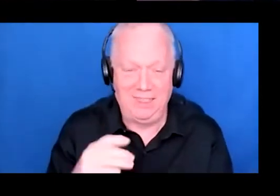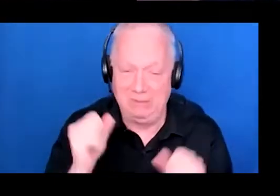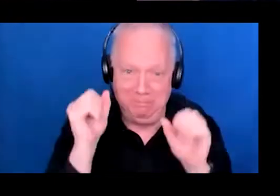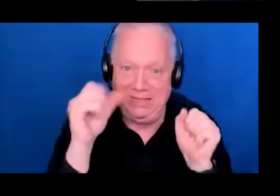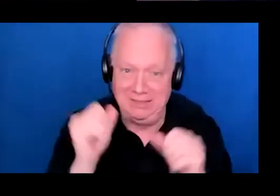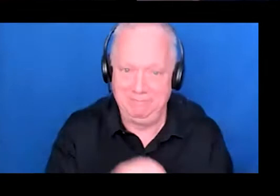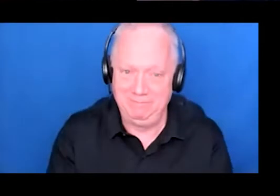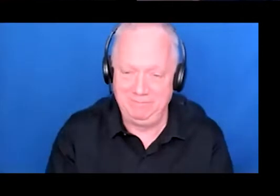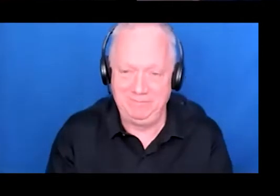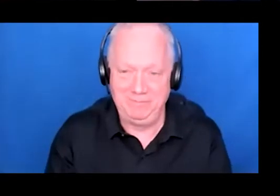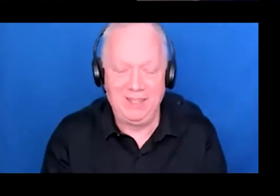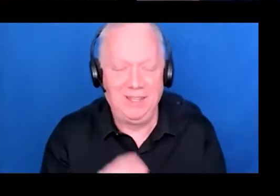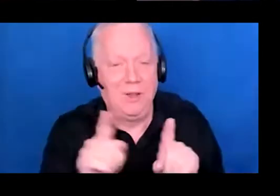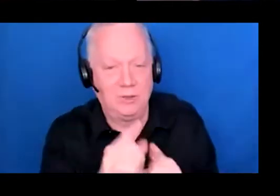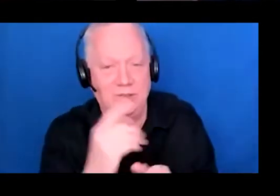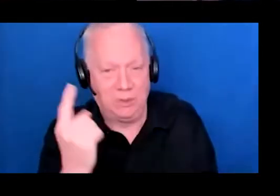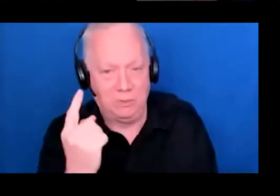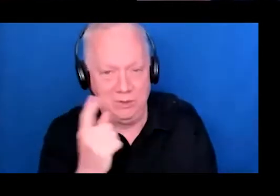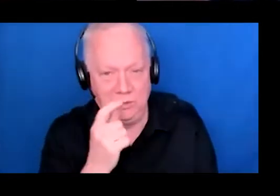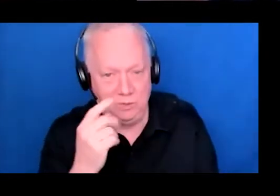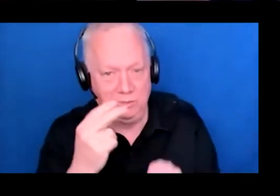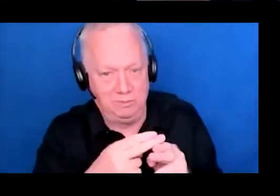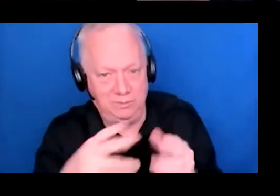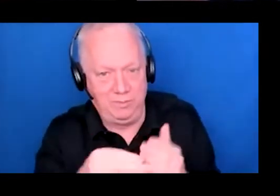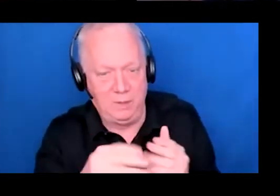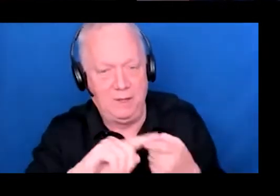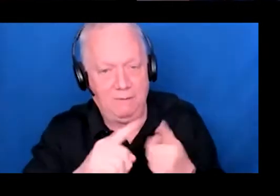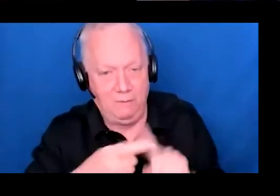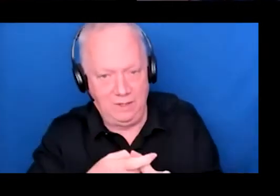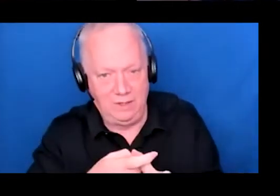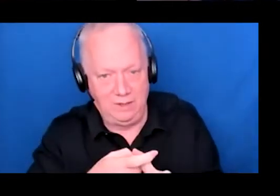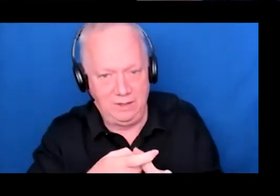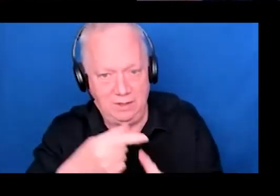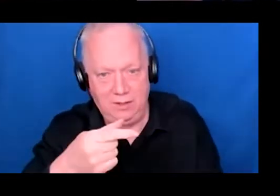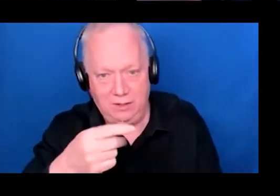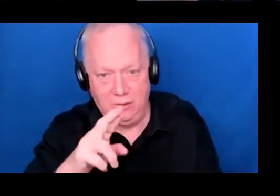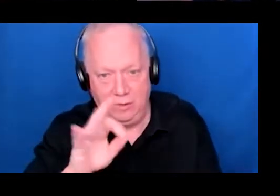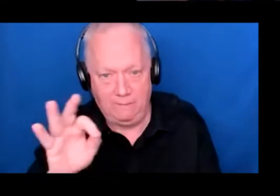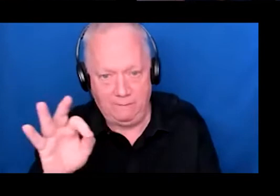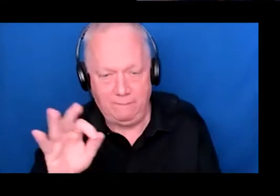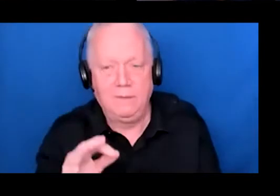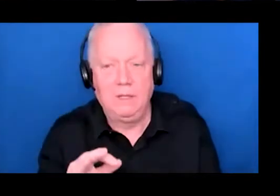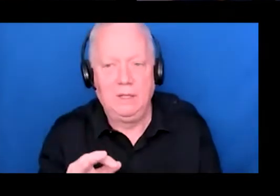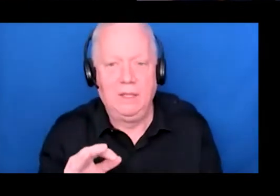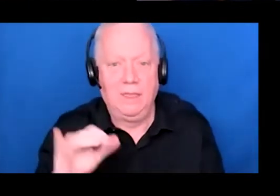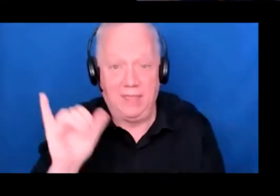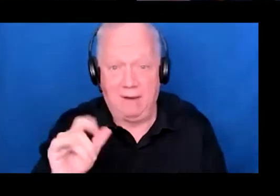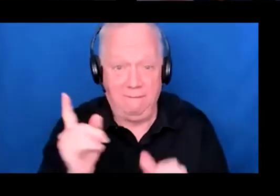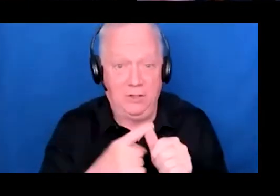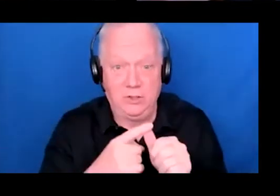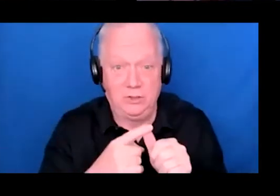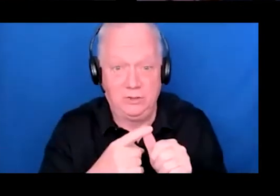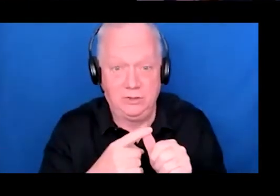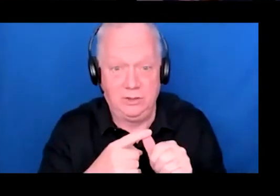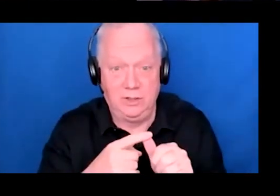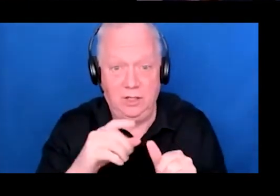amazing. There's also someone to mention is my friend Griff, who that first fight, the Crutch